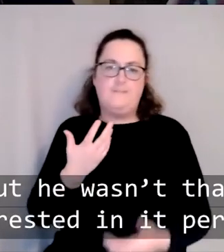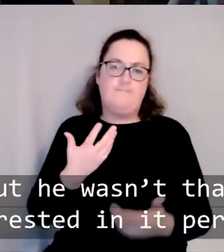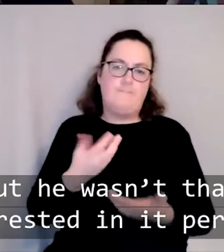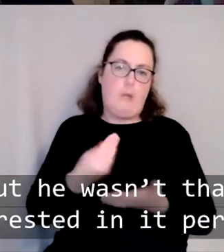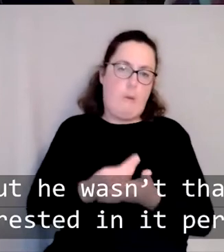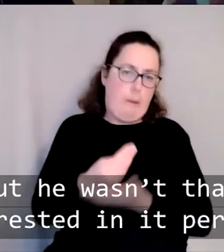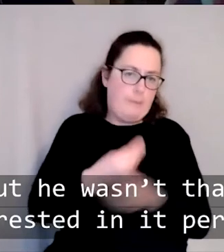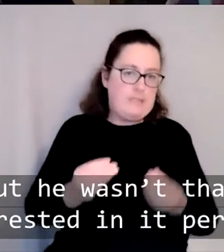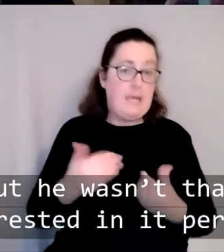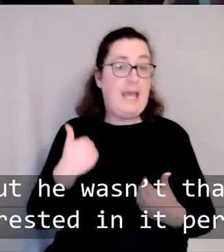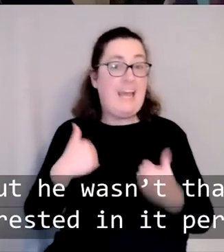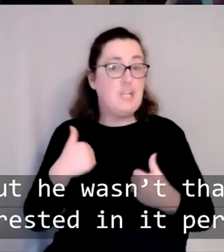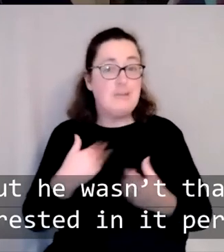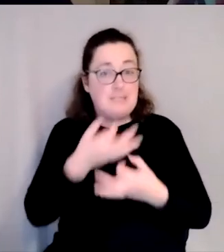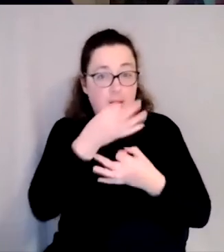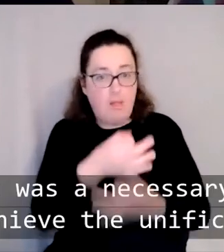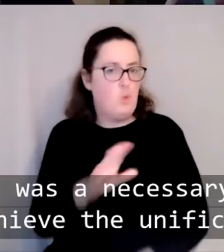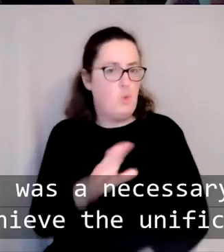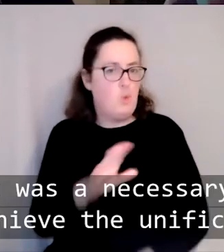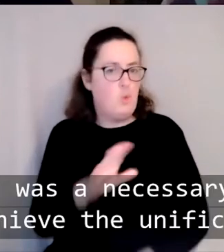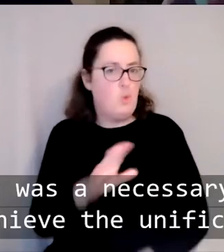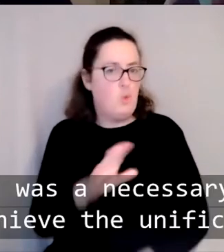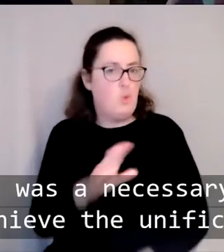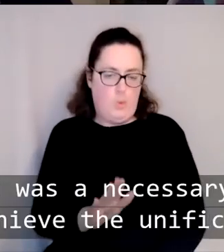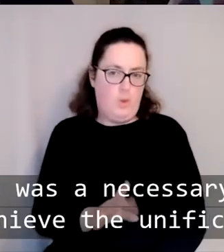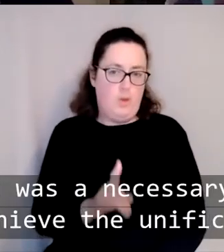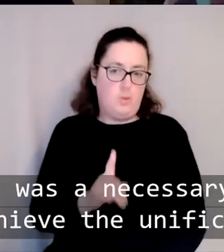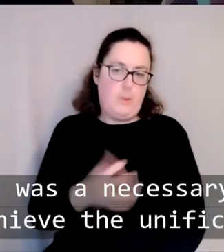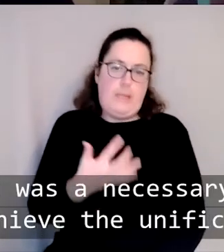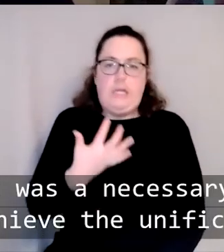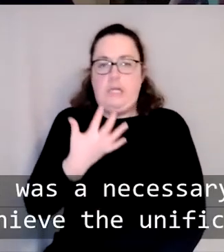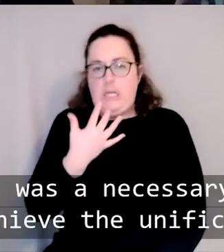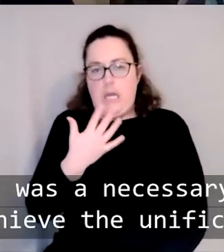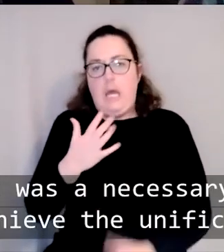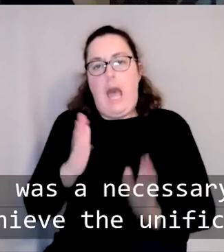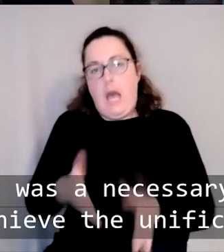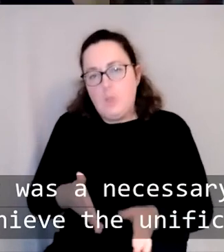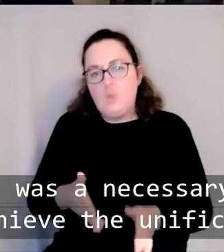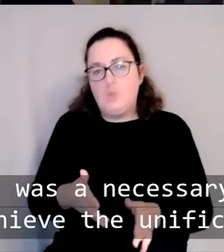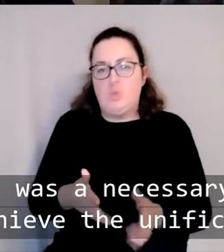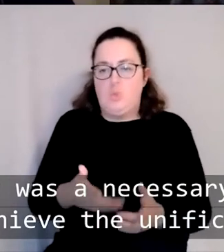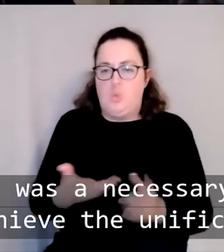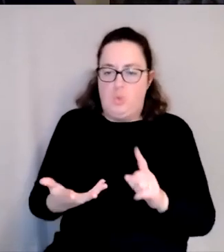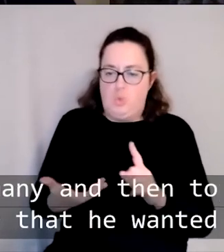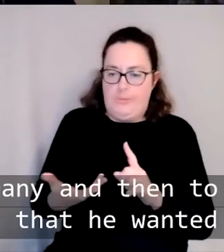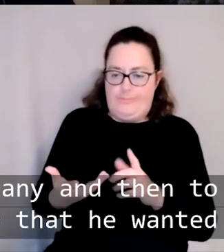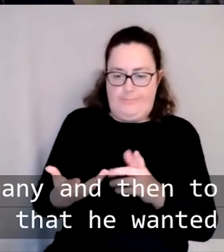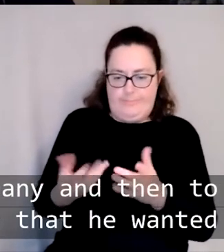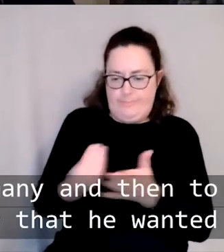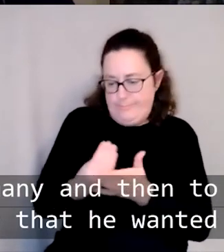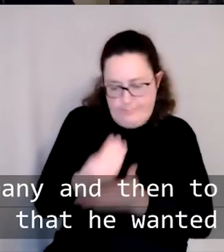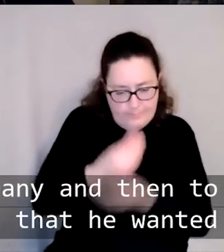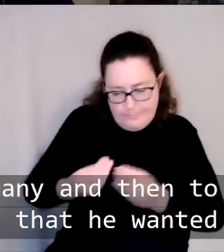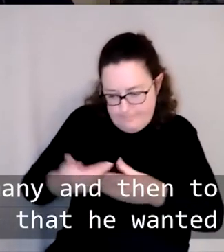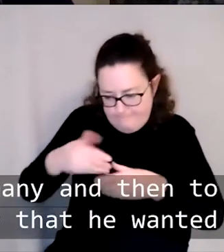he wasn't that interested in it per se, but it was a necessary evil to achieve the unification of Germany and